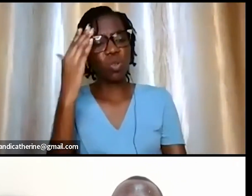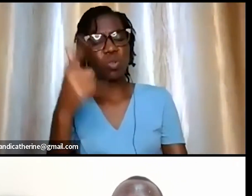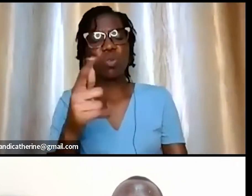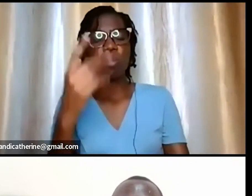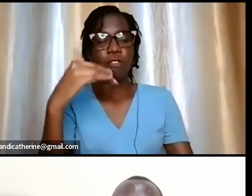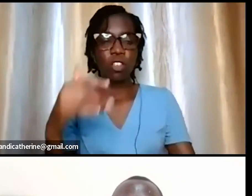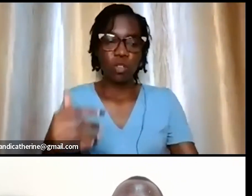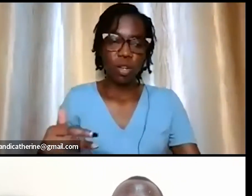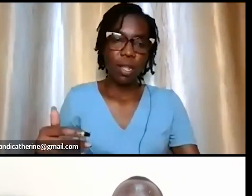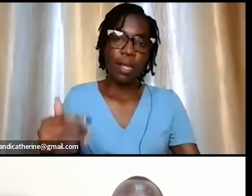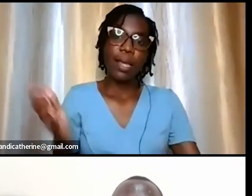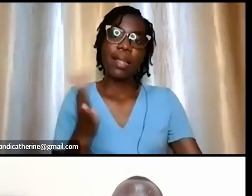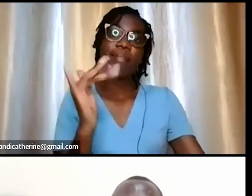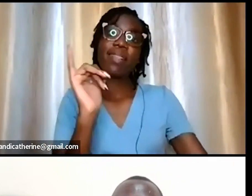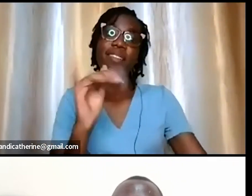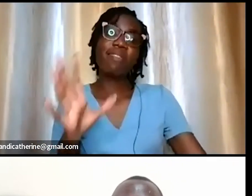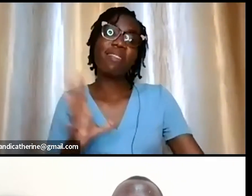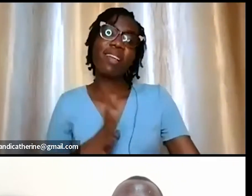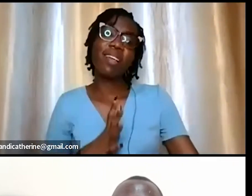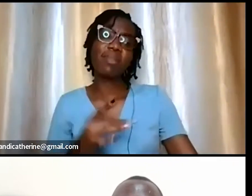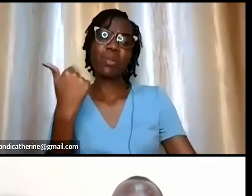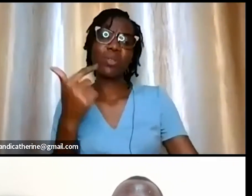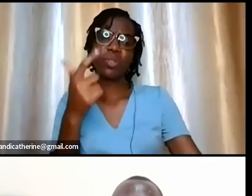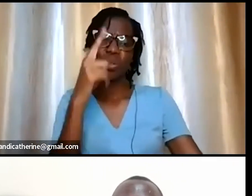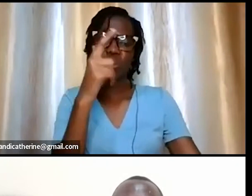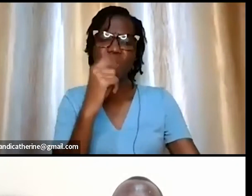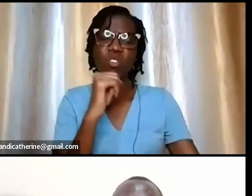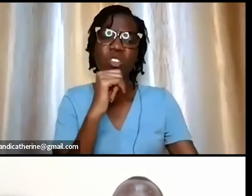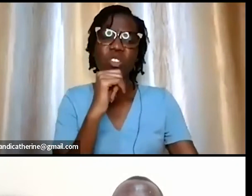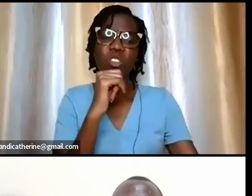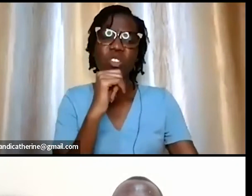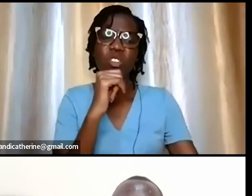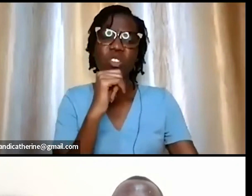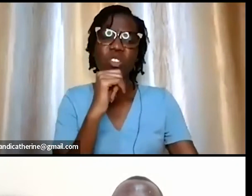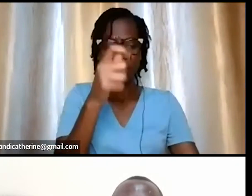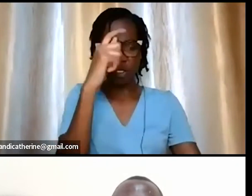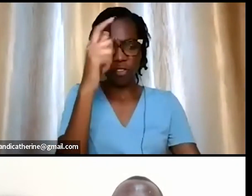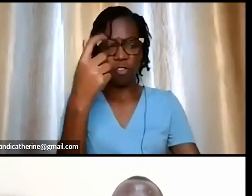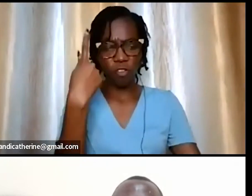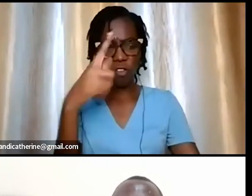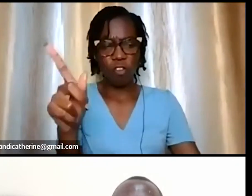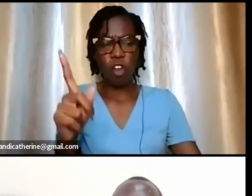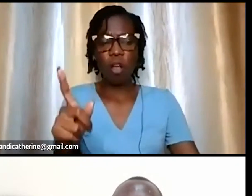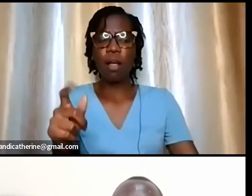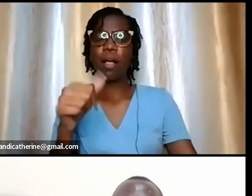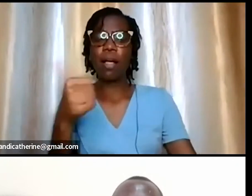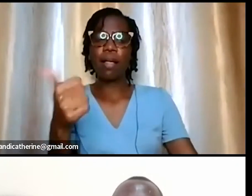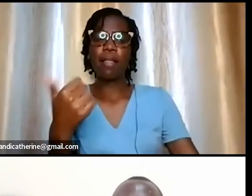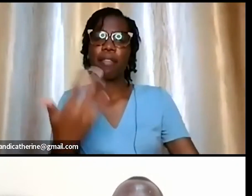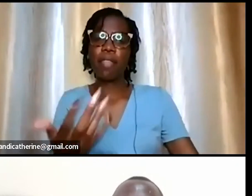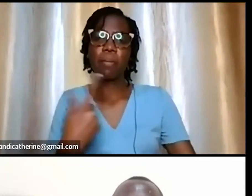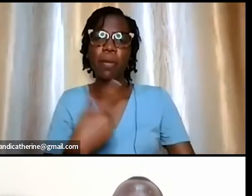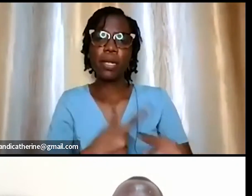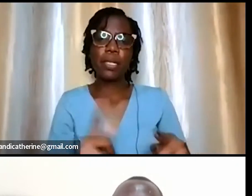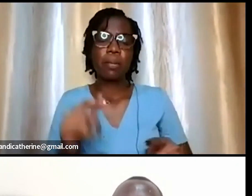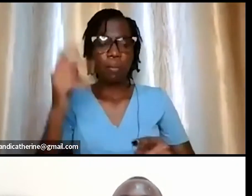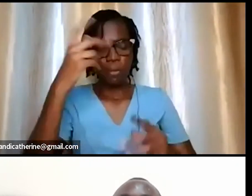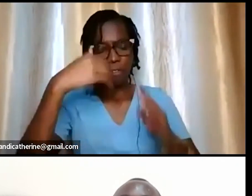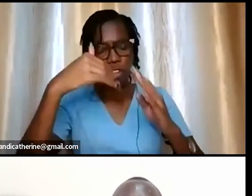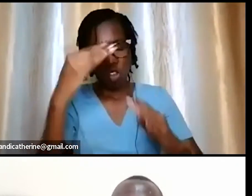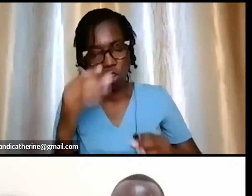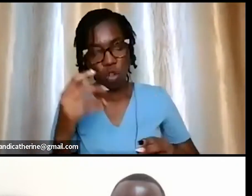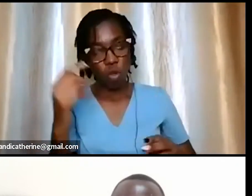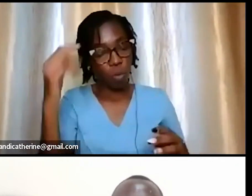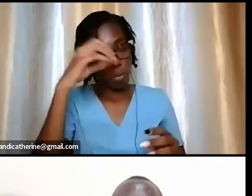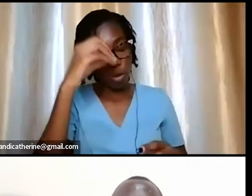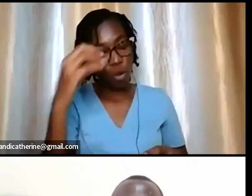is fine because they don't have to respect you for anything else. The fact that they can respect your professional opinion is good enough.